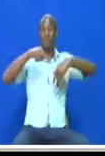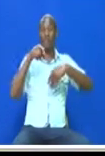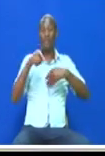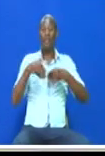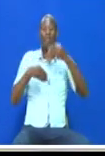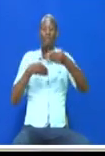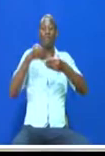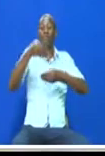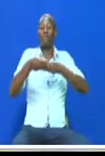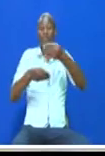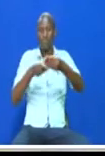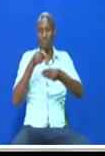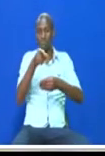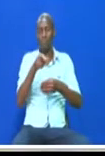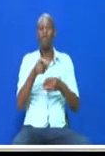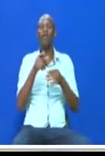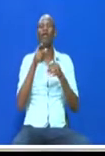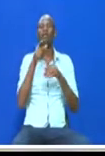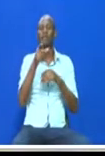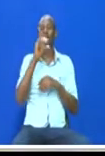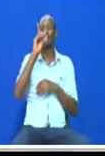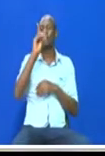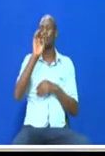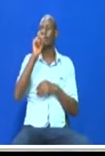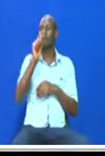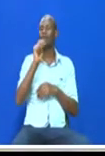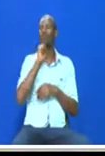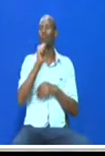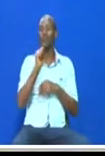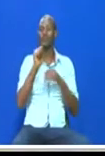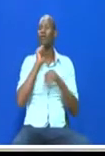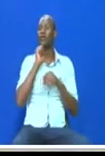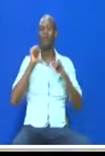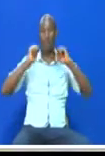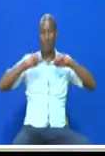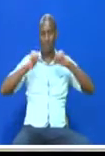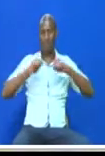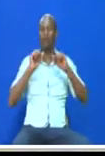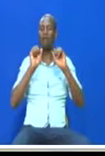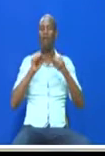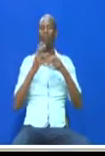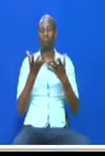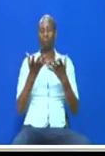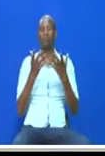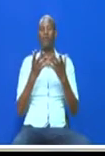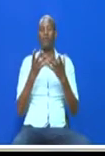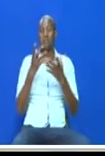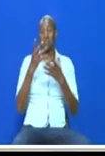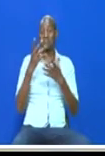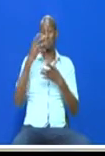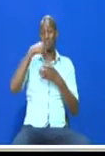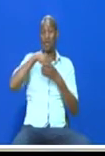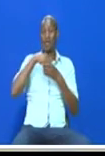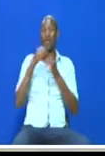The defects are not inabilities. These defects can be accommodated through